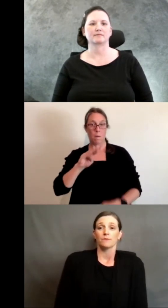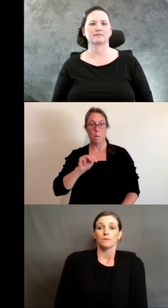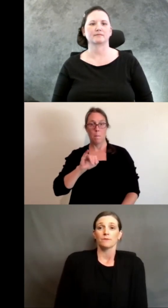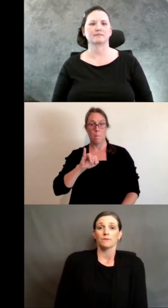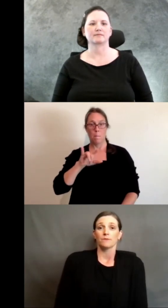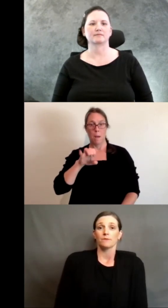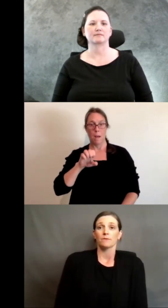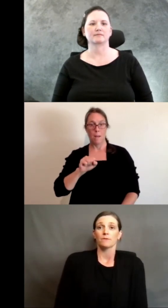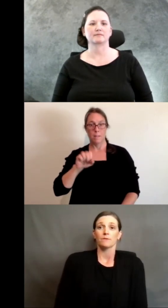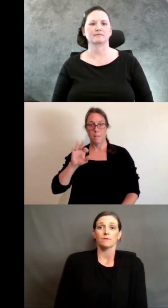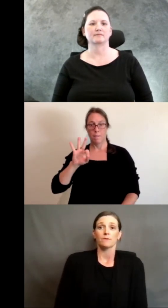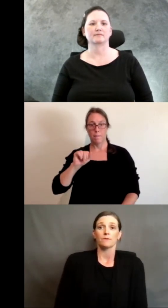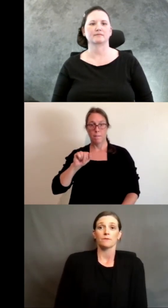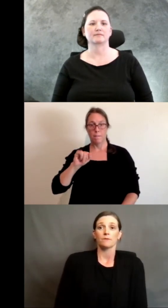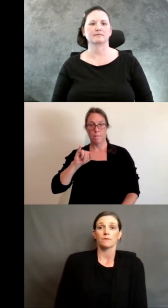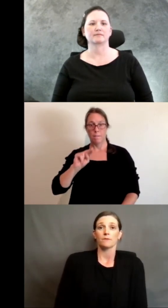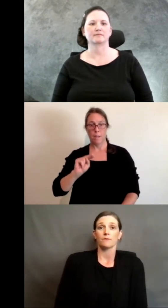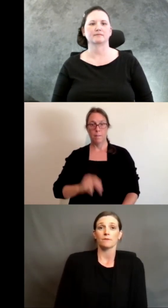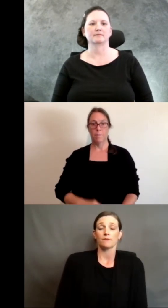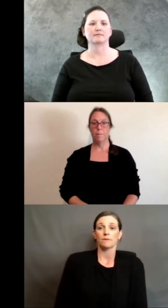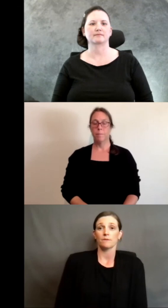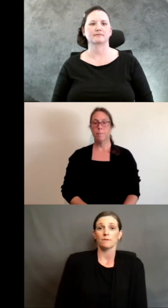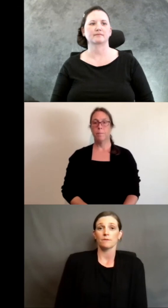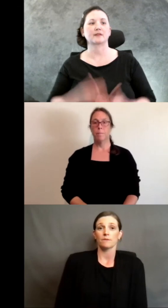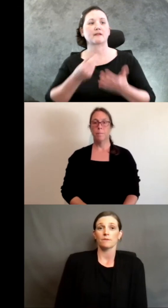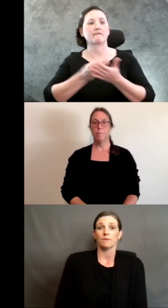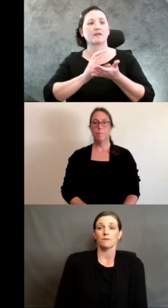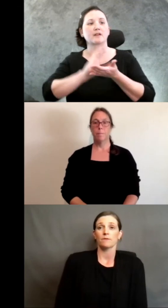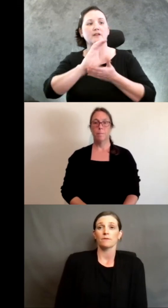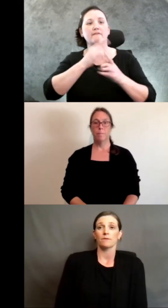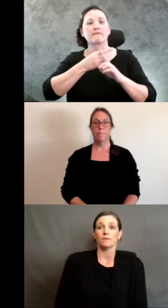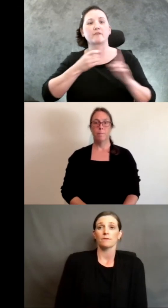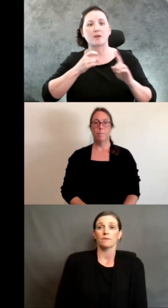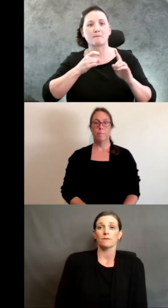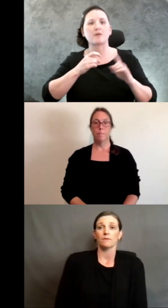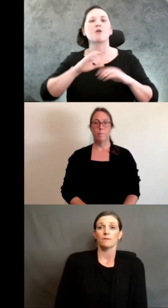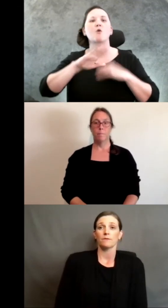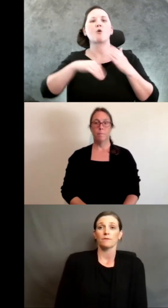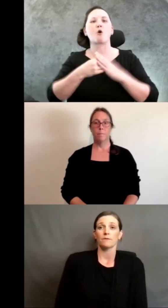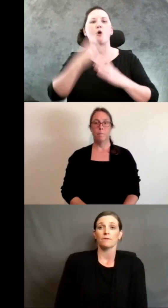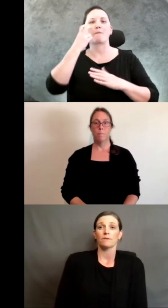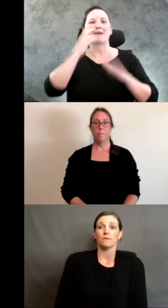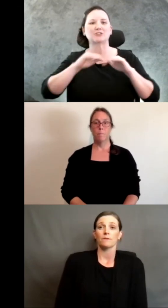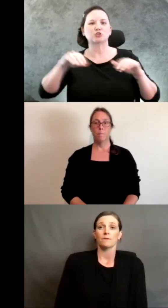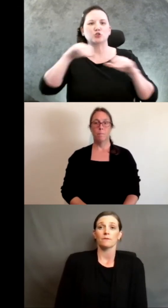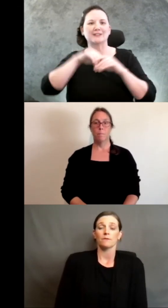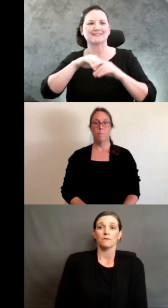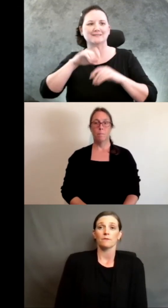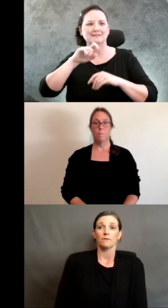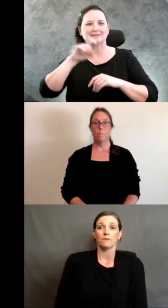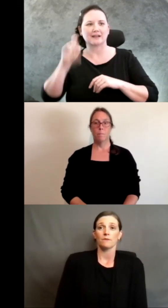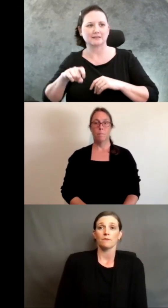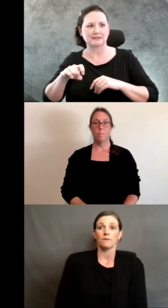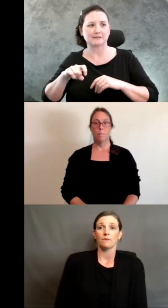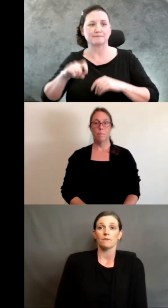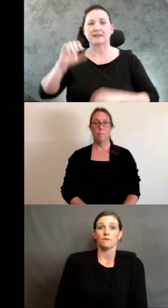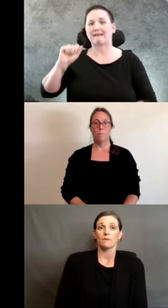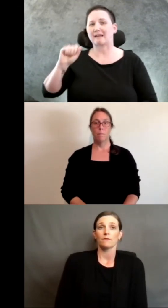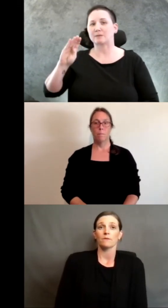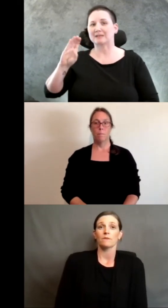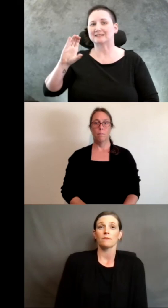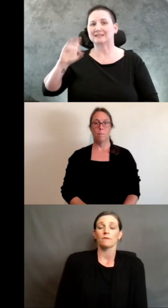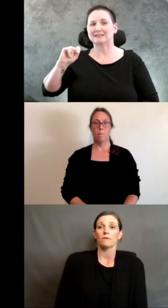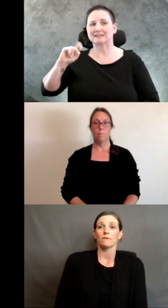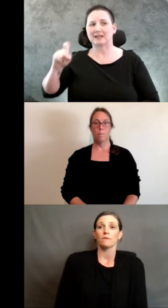Funded in part by All Blind Children of Texas. All Blind Children of Texas, ABCTX, is a nonprofit